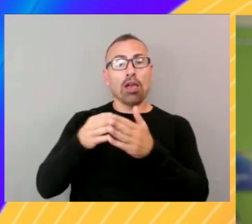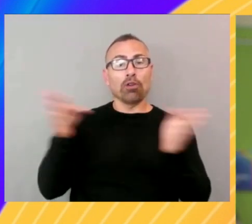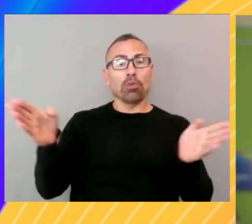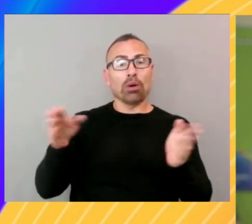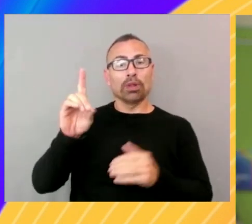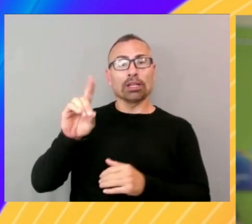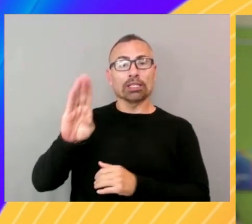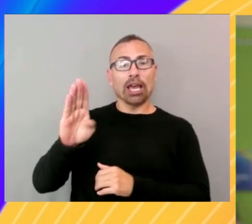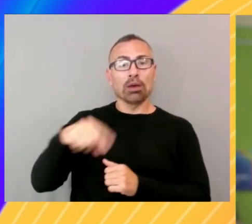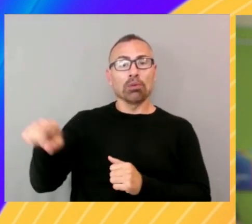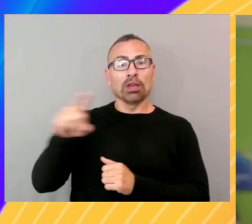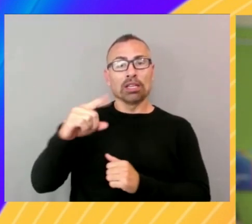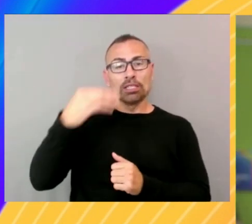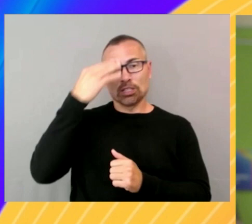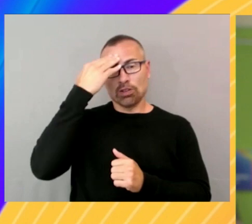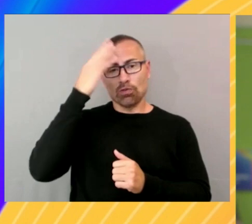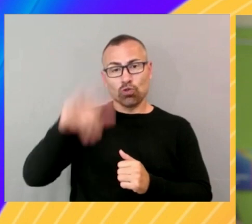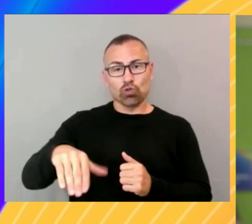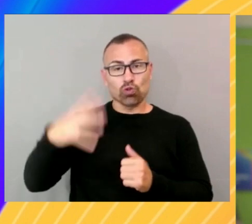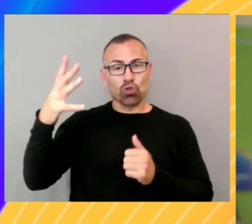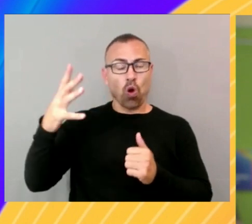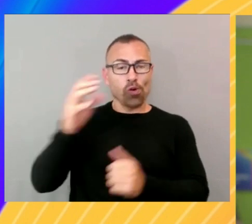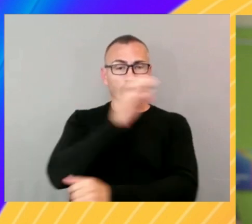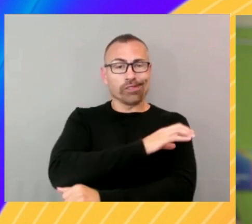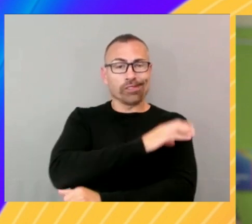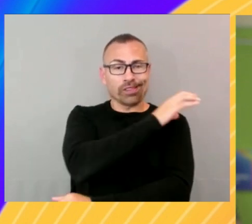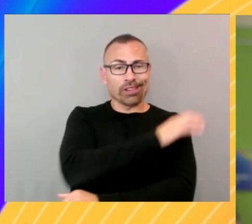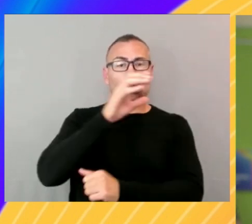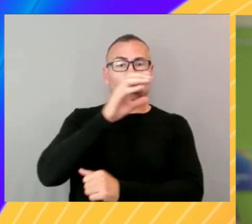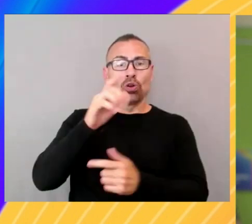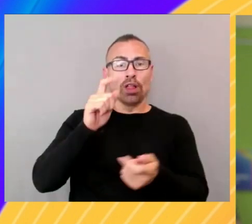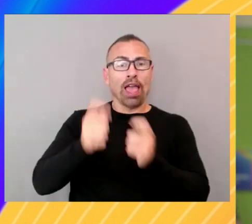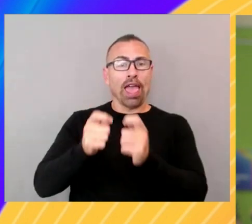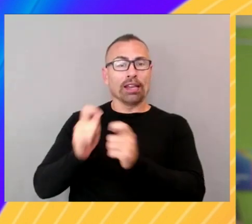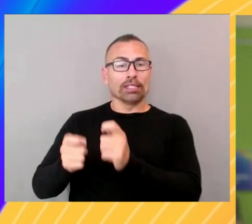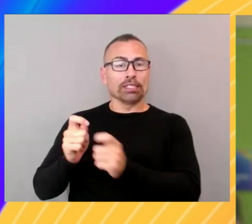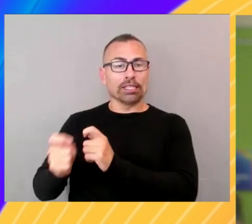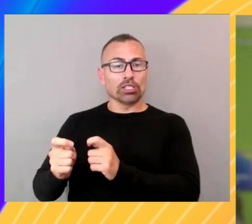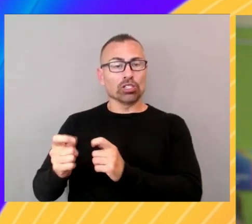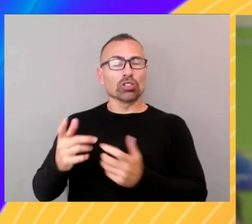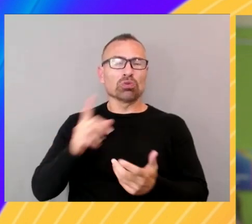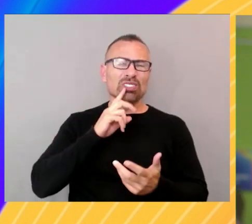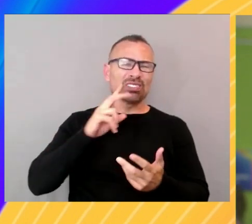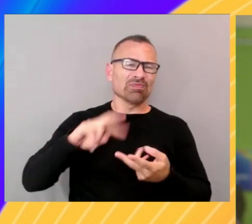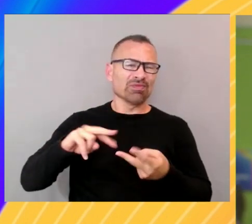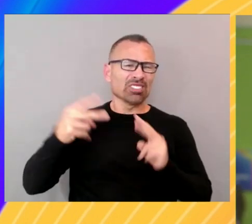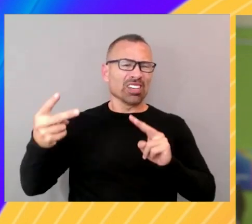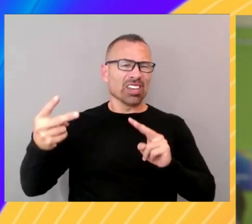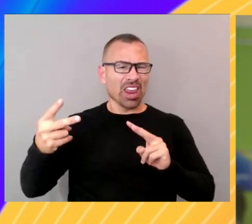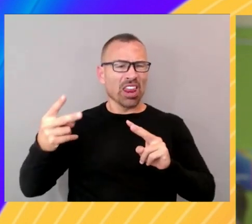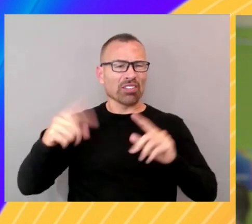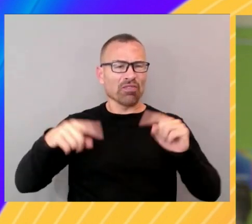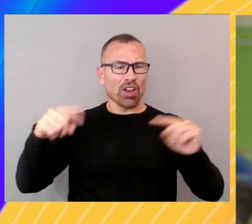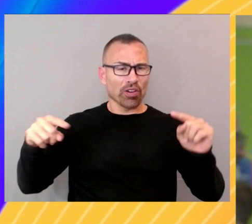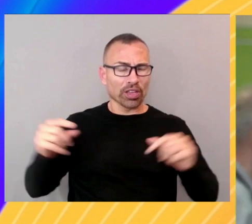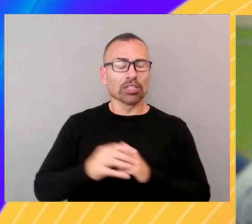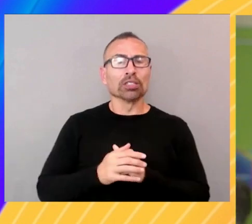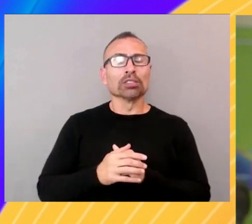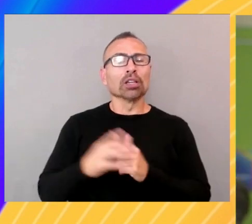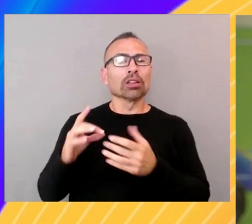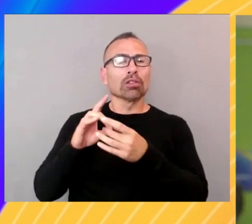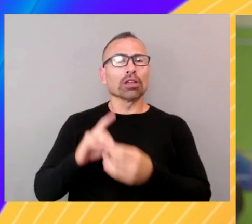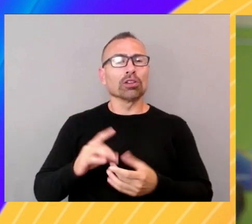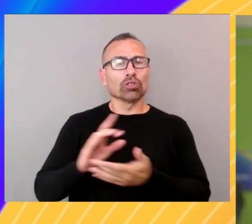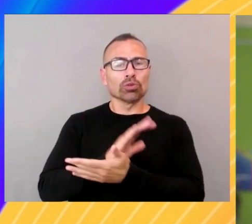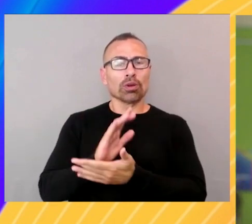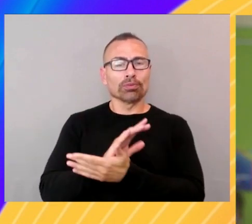We call these annotations, right, where you take genetic variants and you tie them to areas of clinical significance, papers, disease and biological significance.